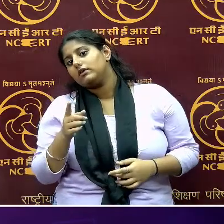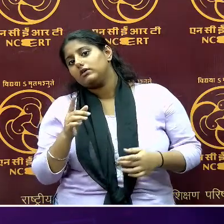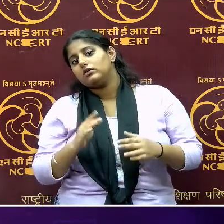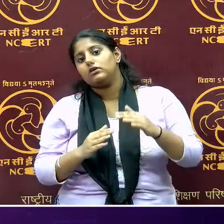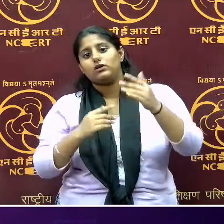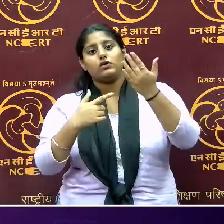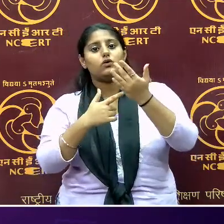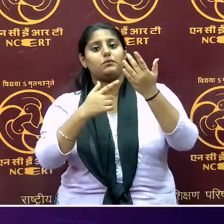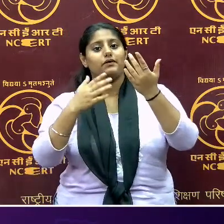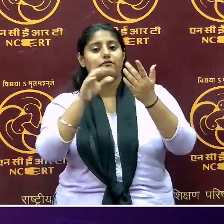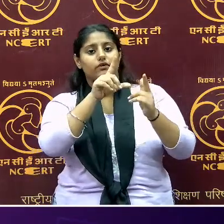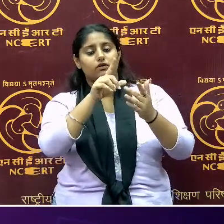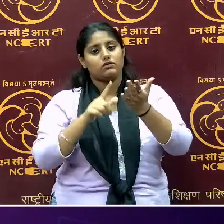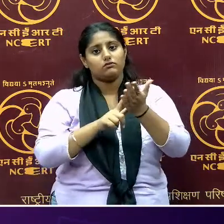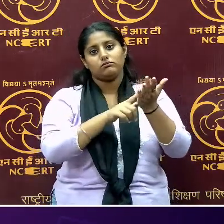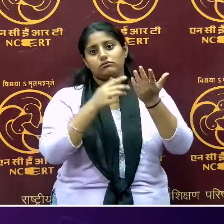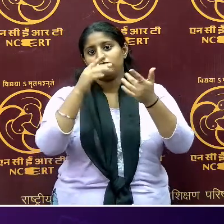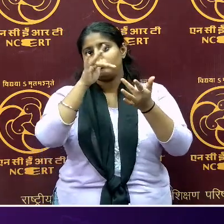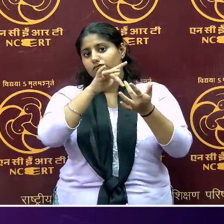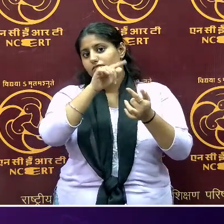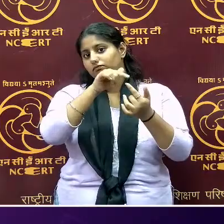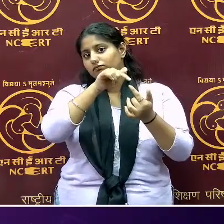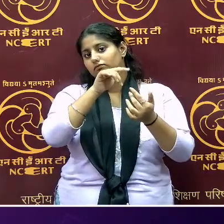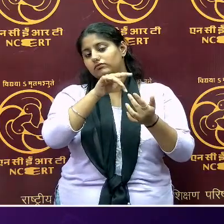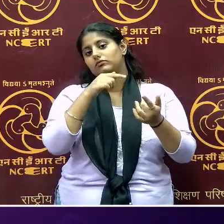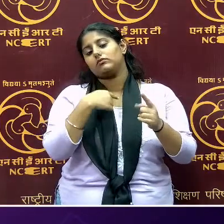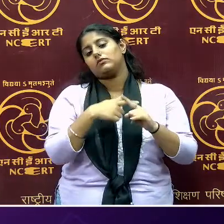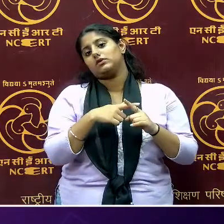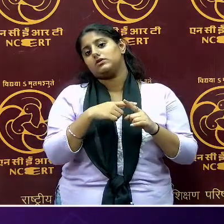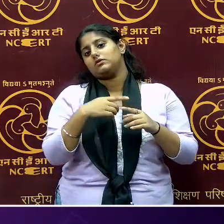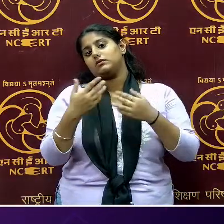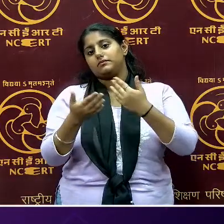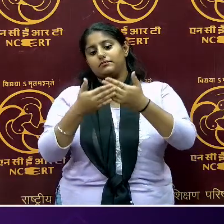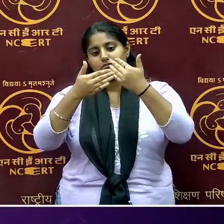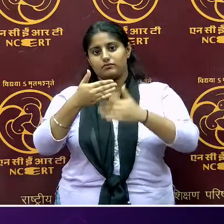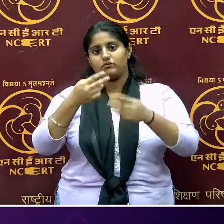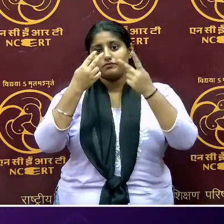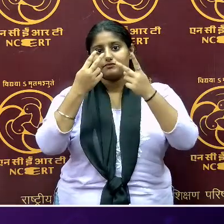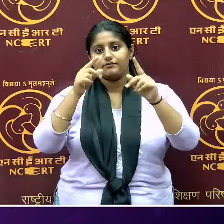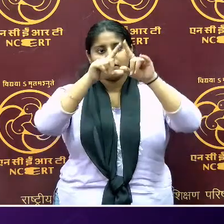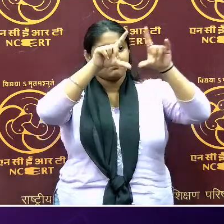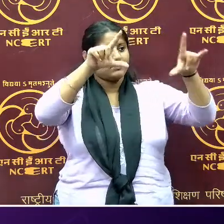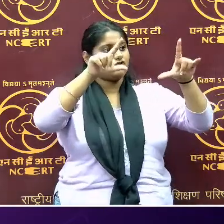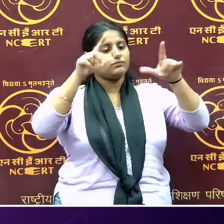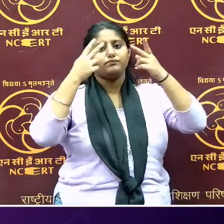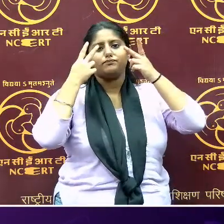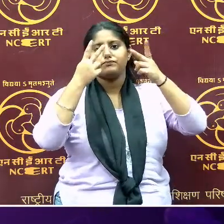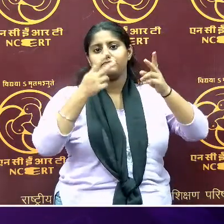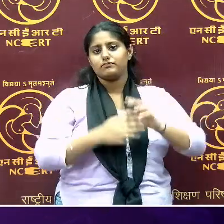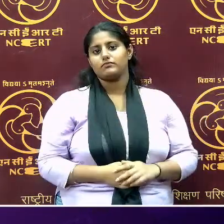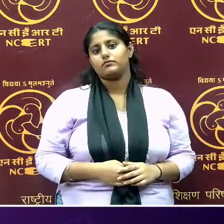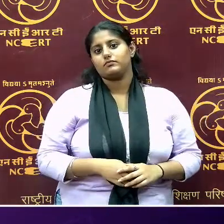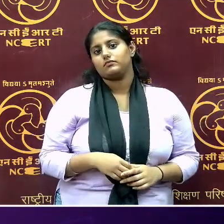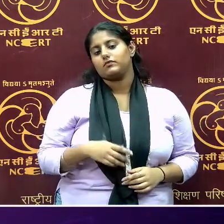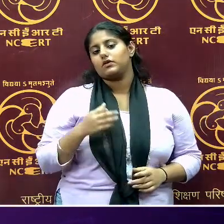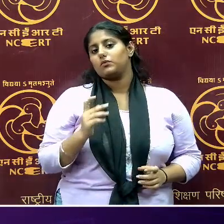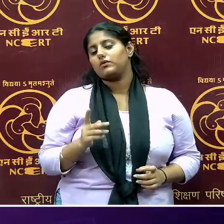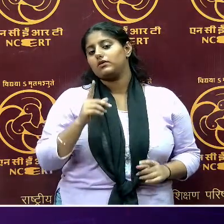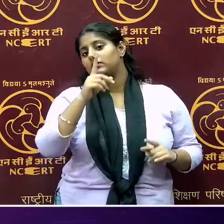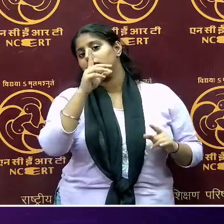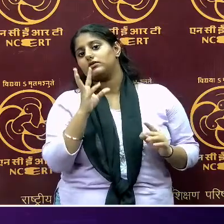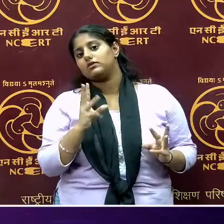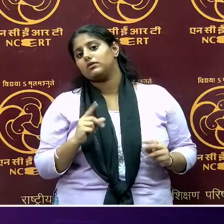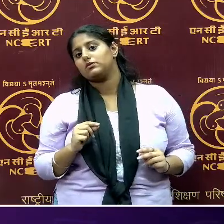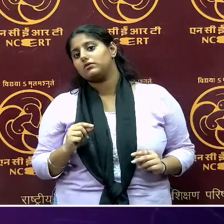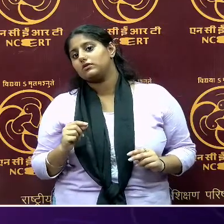top left corner and 1 at the bottom right corner. Can you see in the picture, children? We just count and see, each side